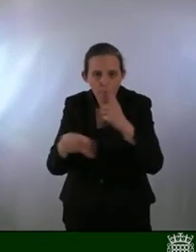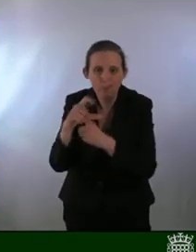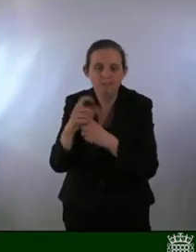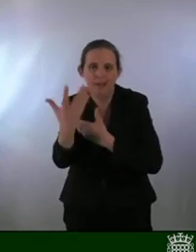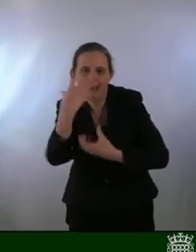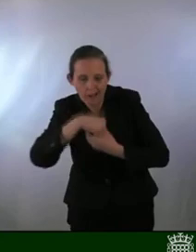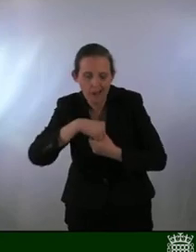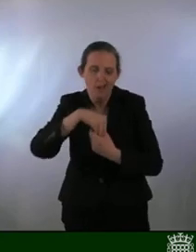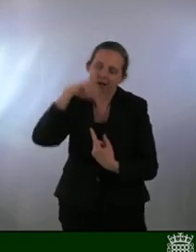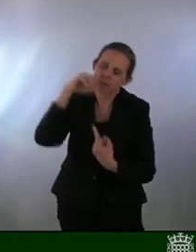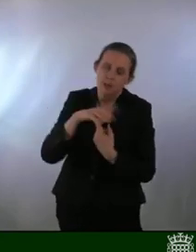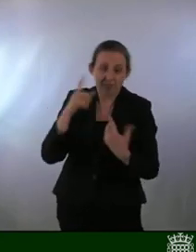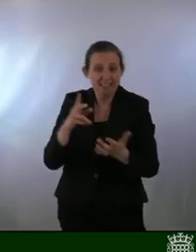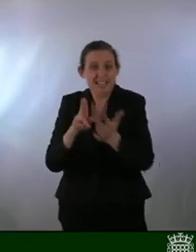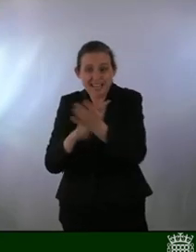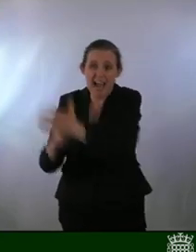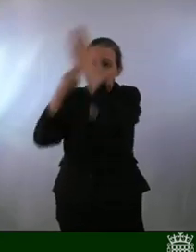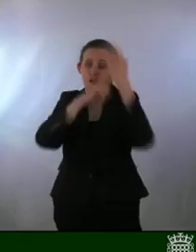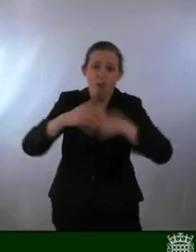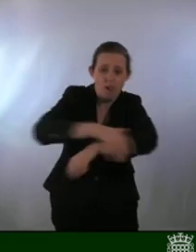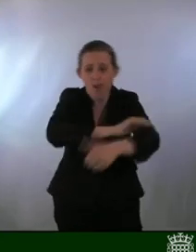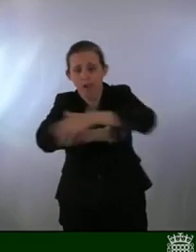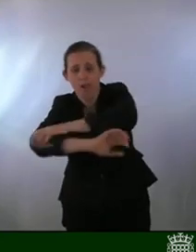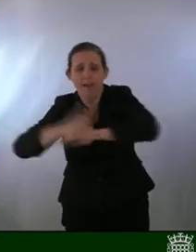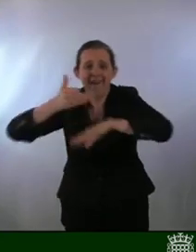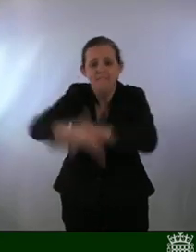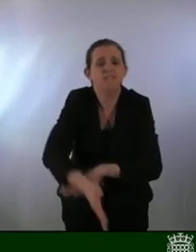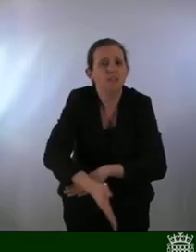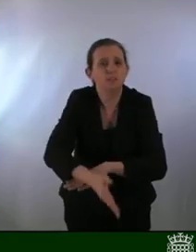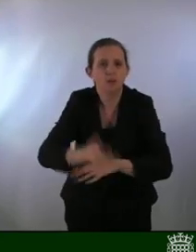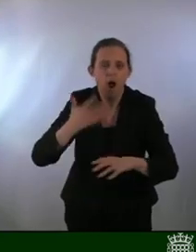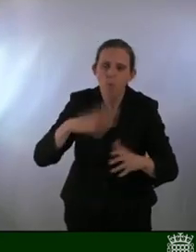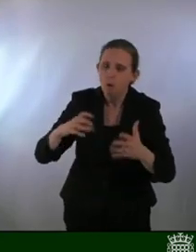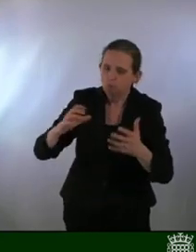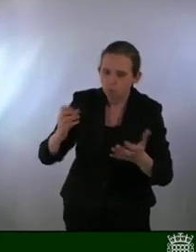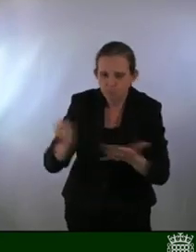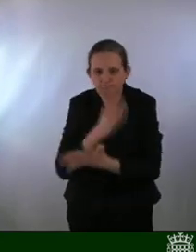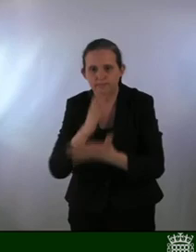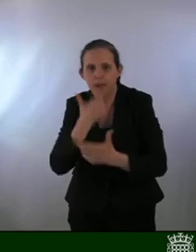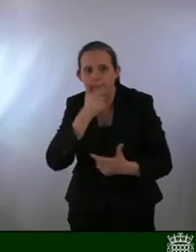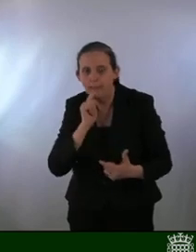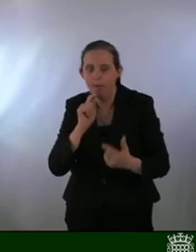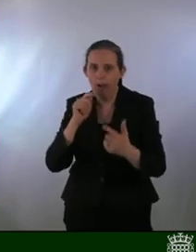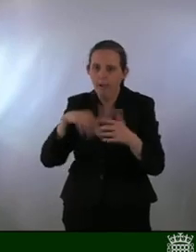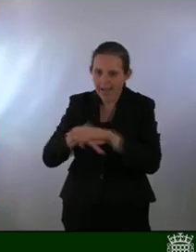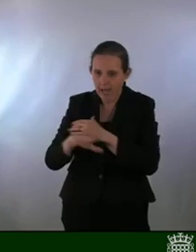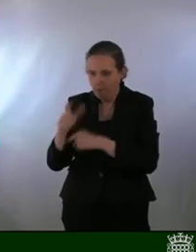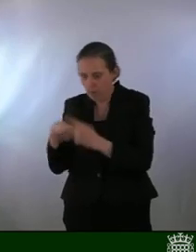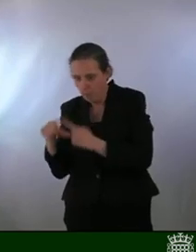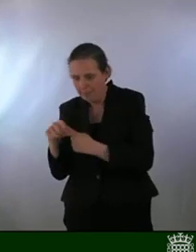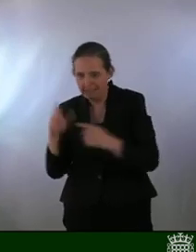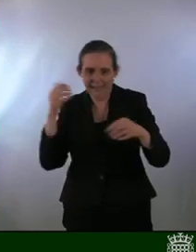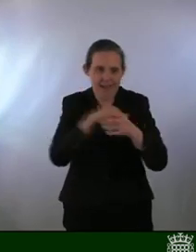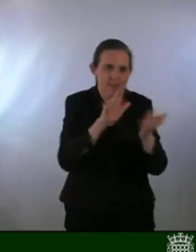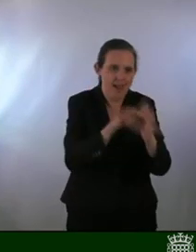a national effort. And I want to empower people on the ground in communities and within the NHS to do the right